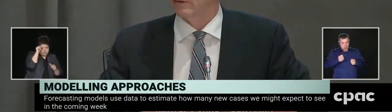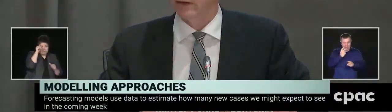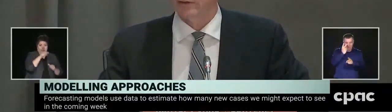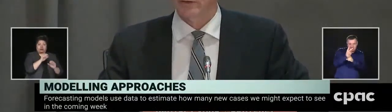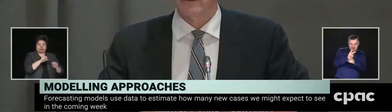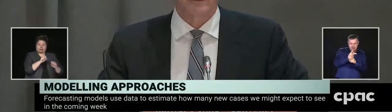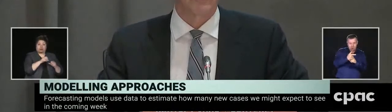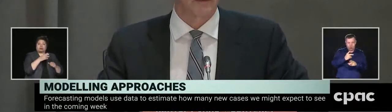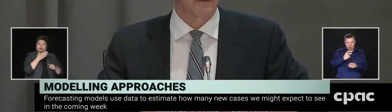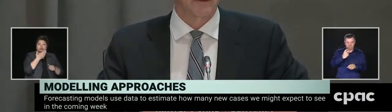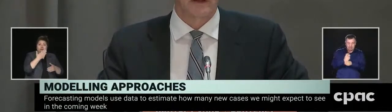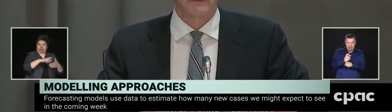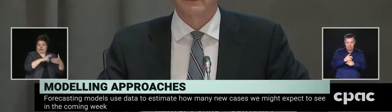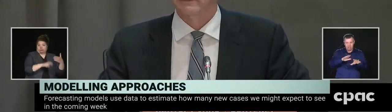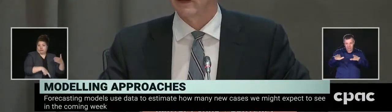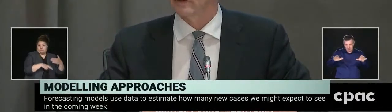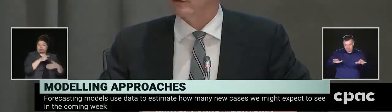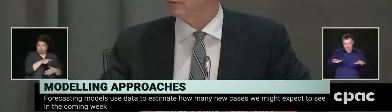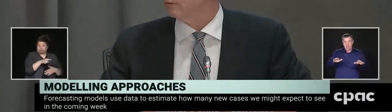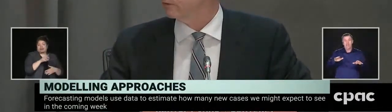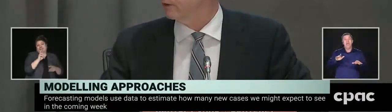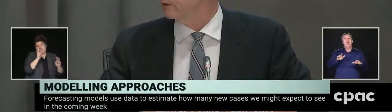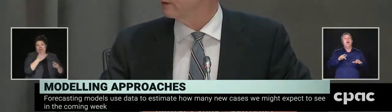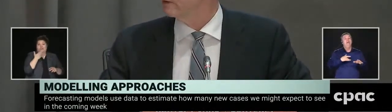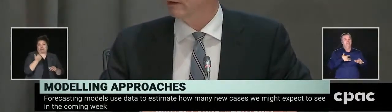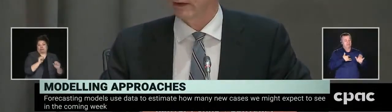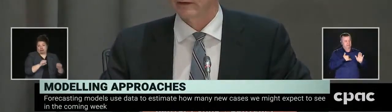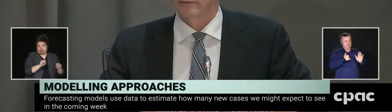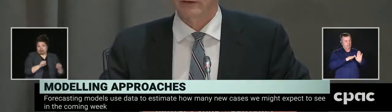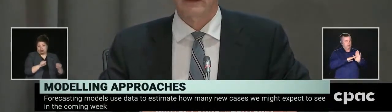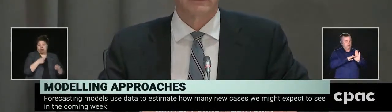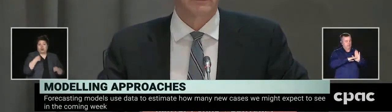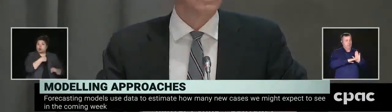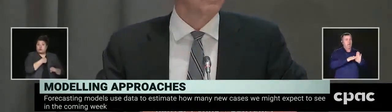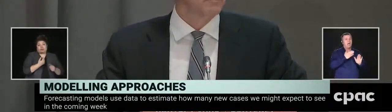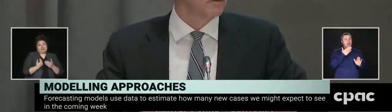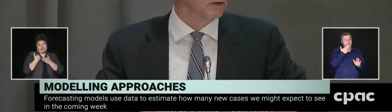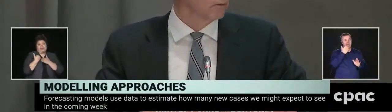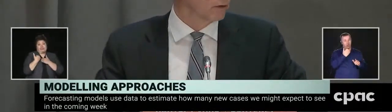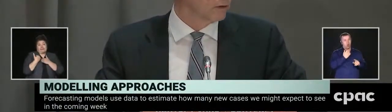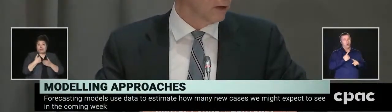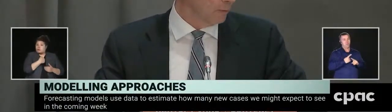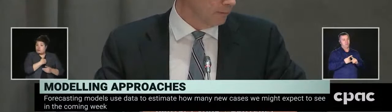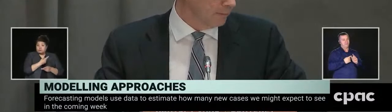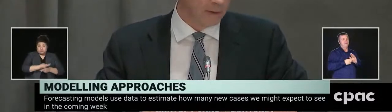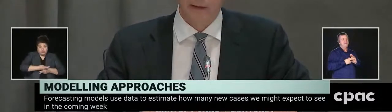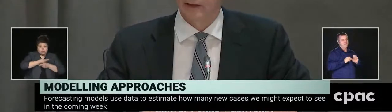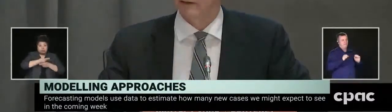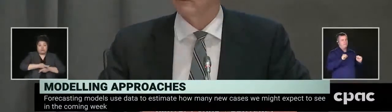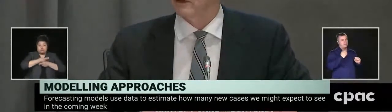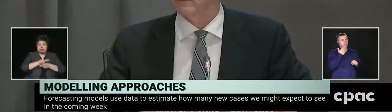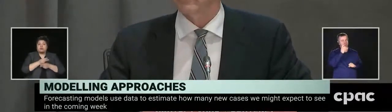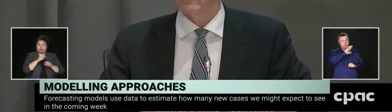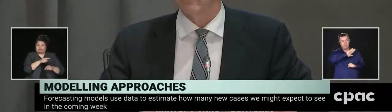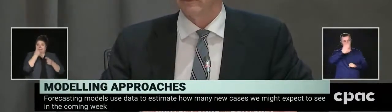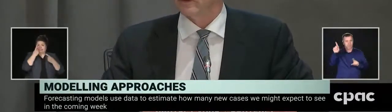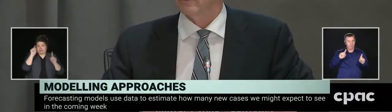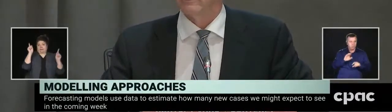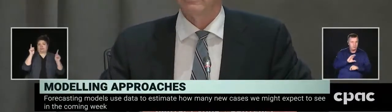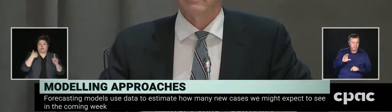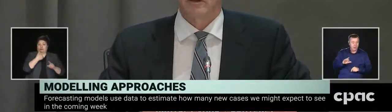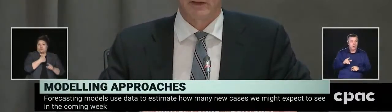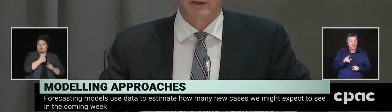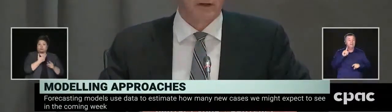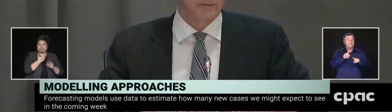indeed, we are the authors of our own fate, and the actions that we will take collectively will work to help keep us in the